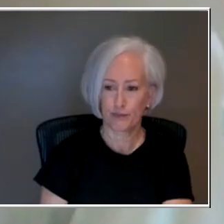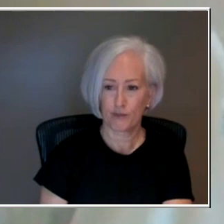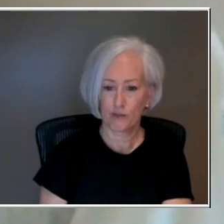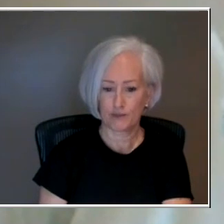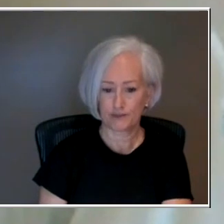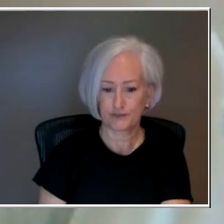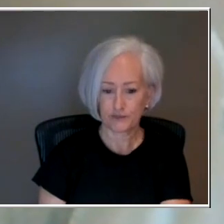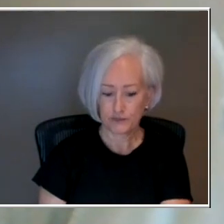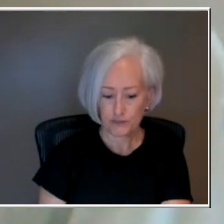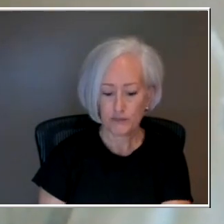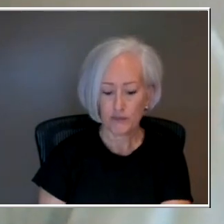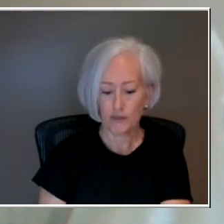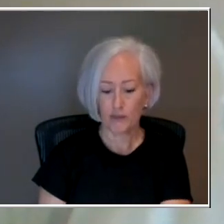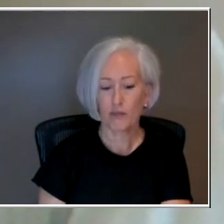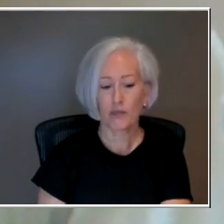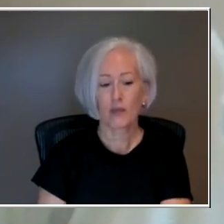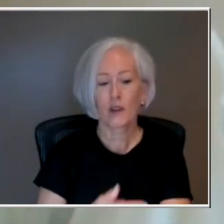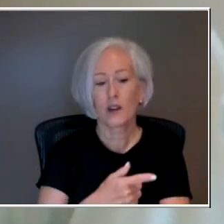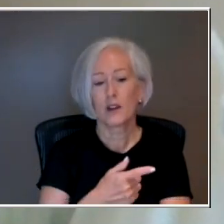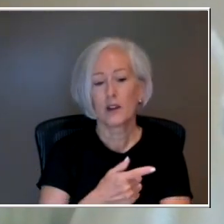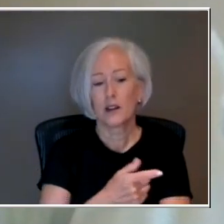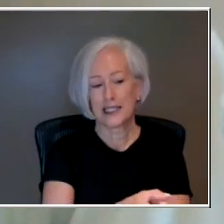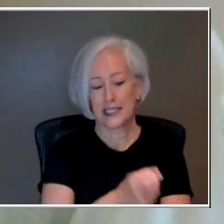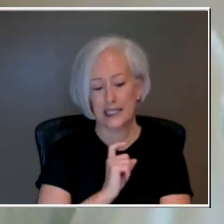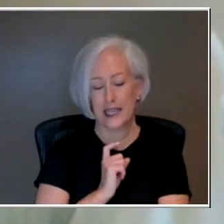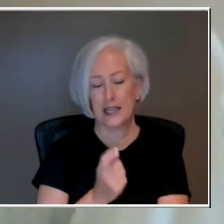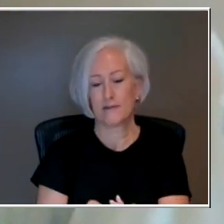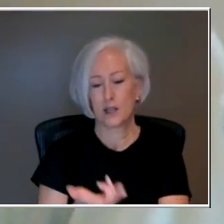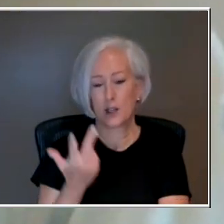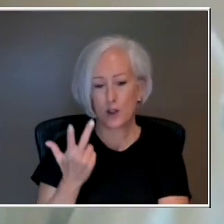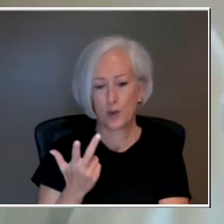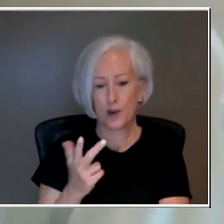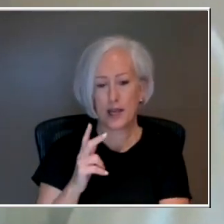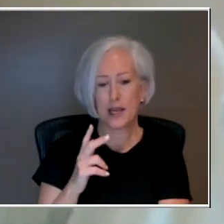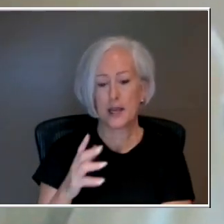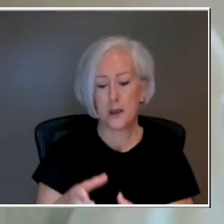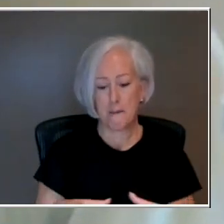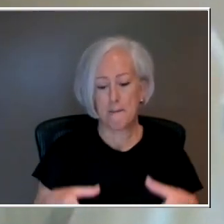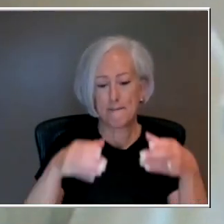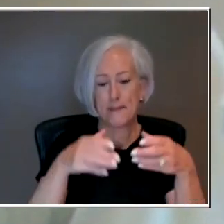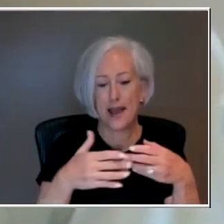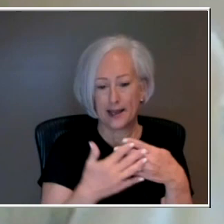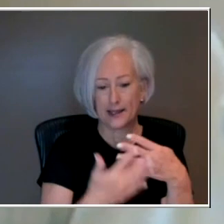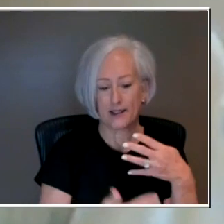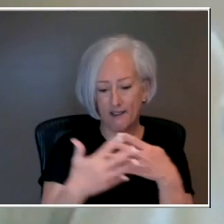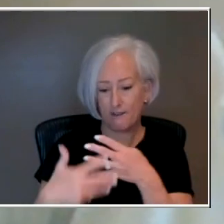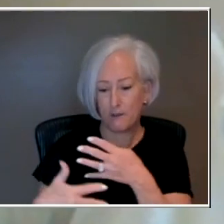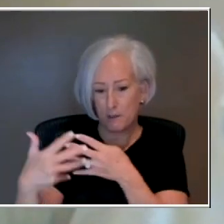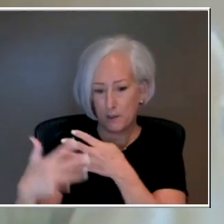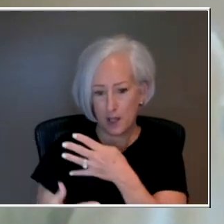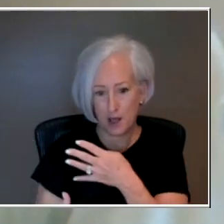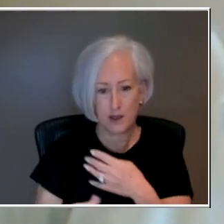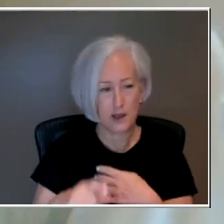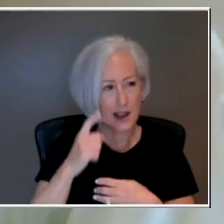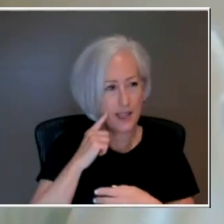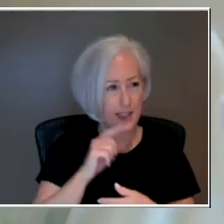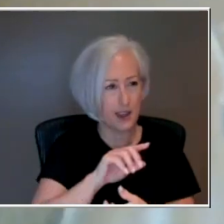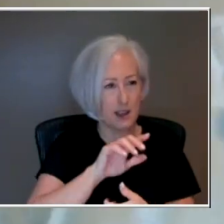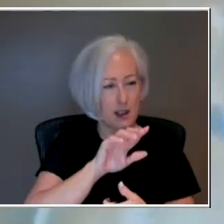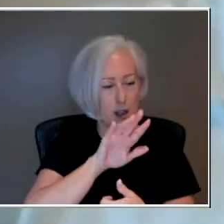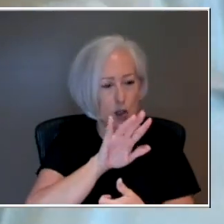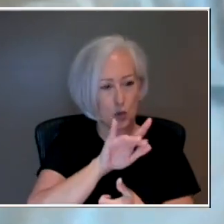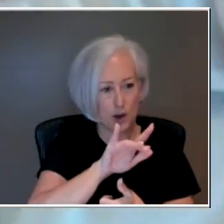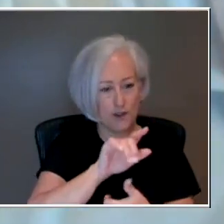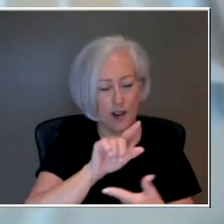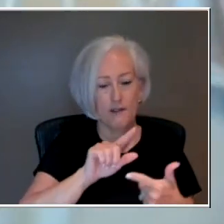Well, he had 3 bags of blood that I received, and I think I had to have each one within a 25-minute